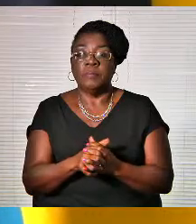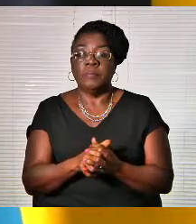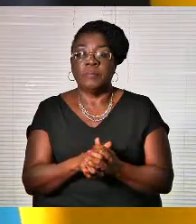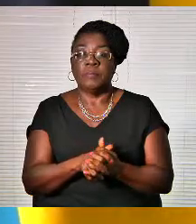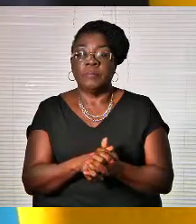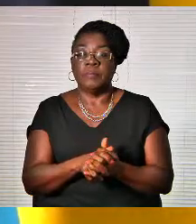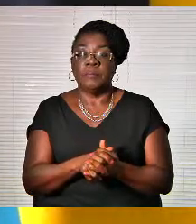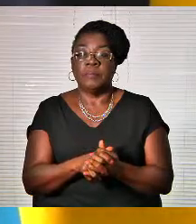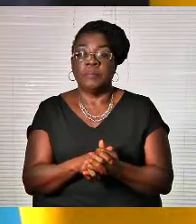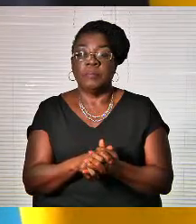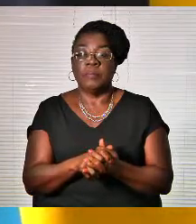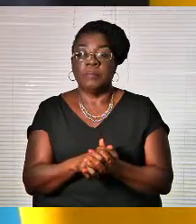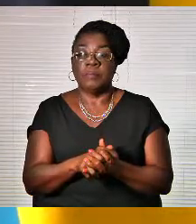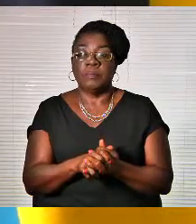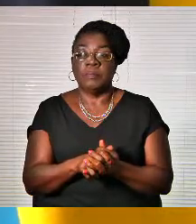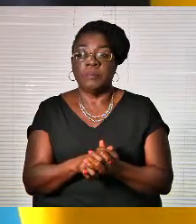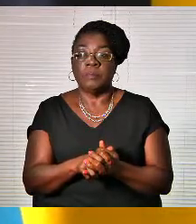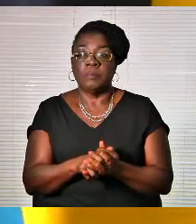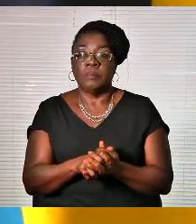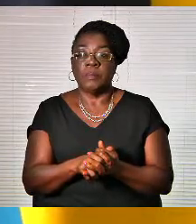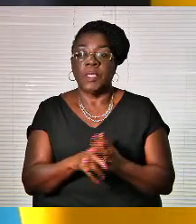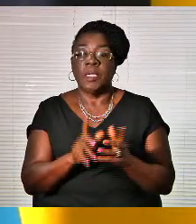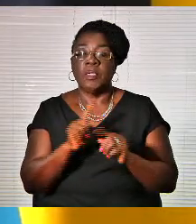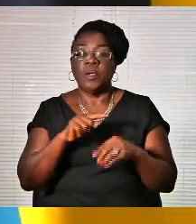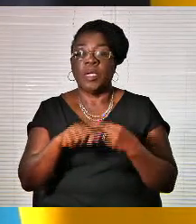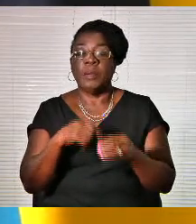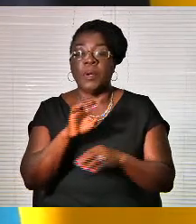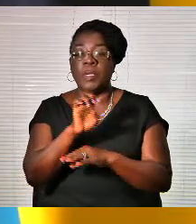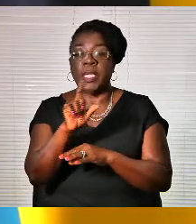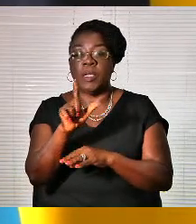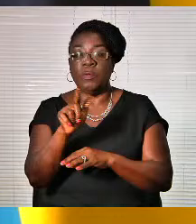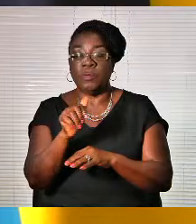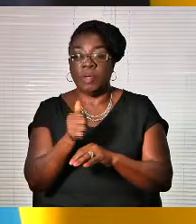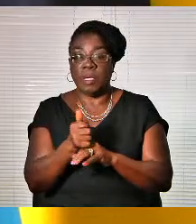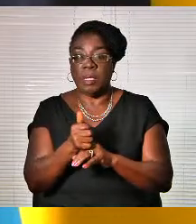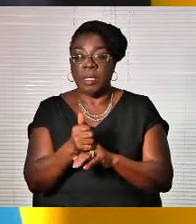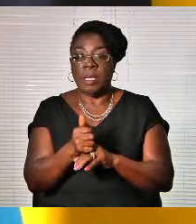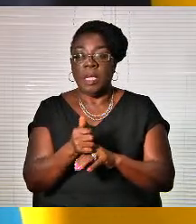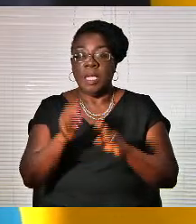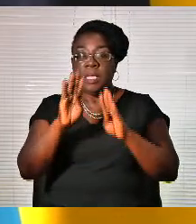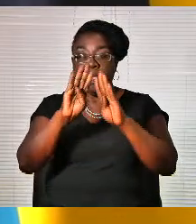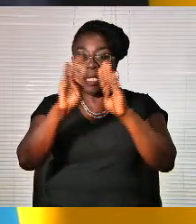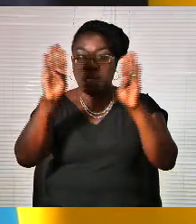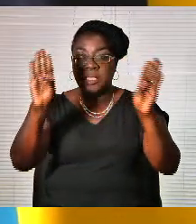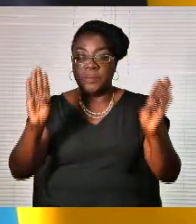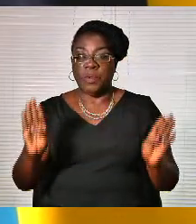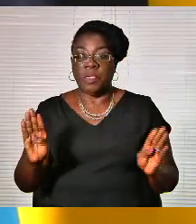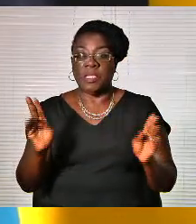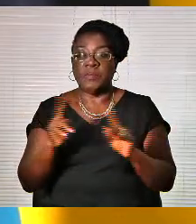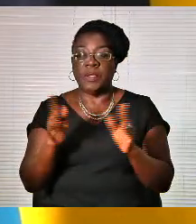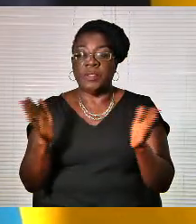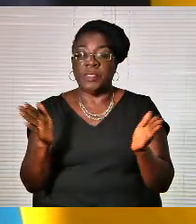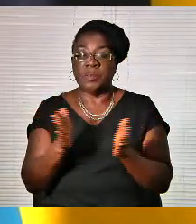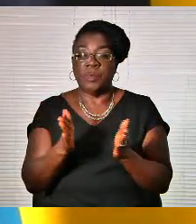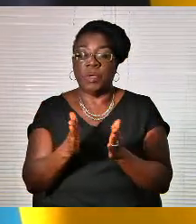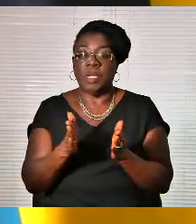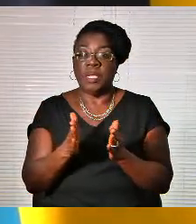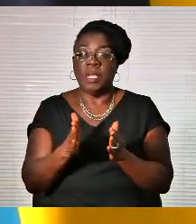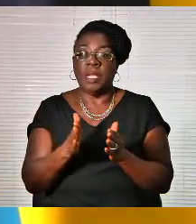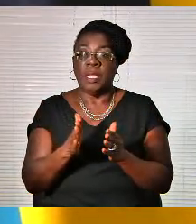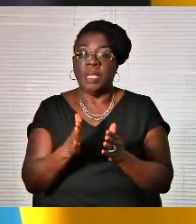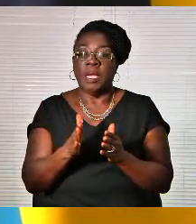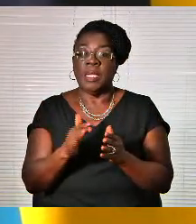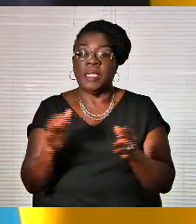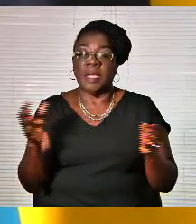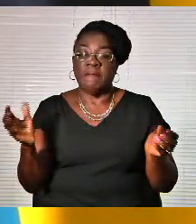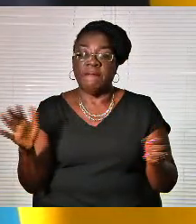picture for Eleuthera. Certainly, the dashboard is pretty small, and it gets crowded quickly.